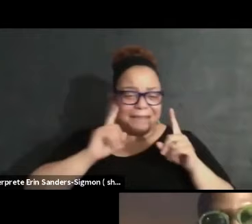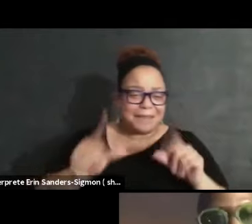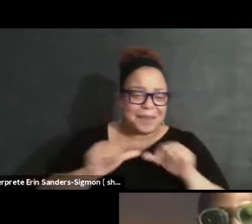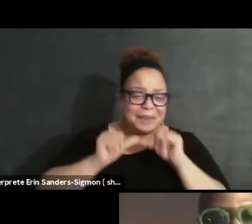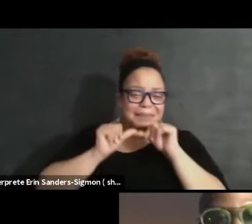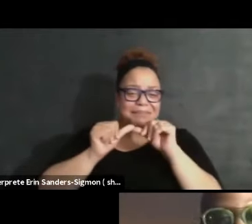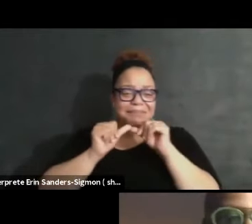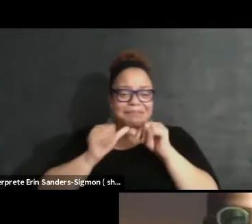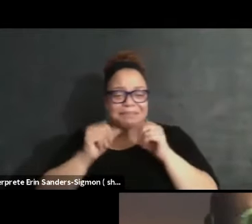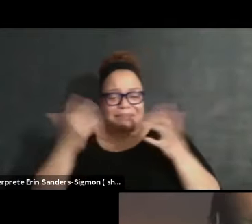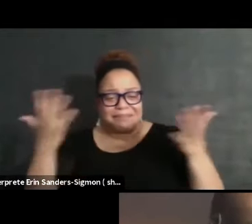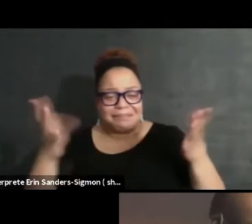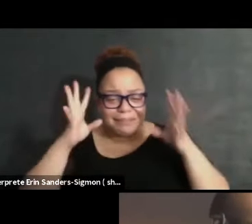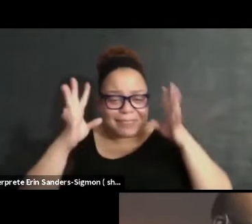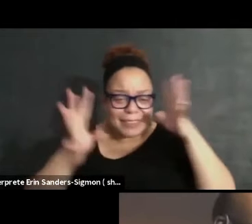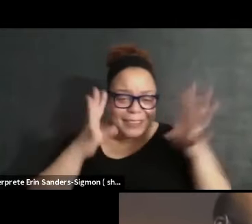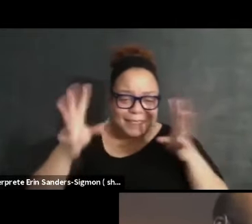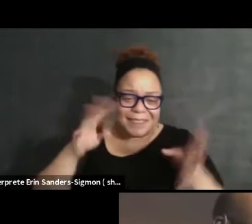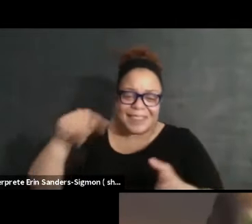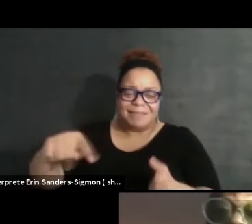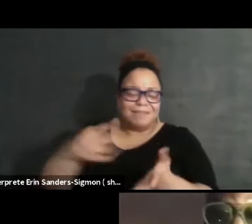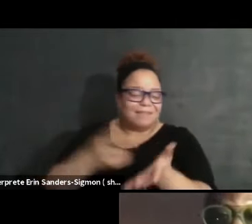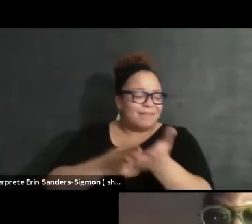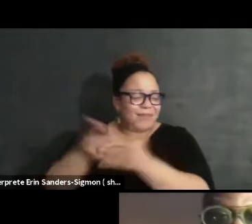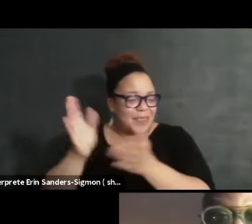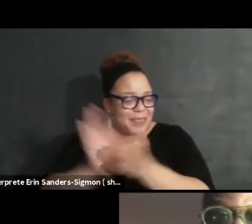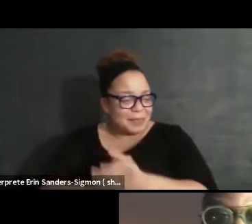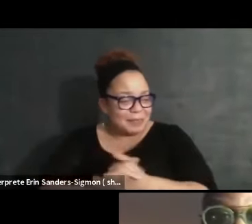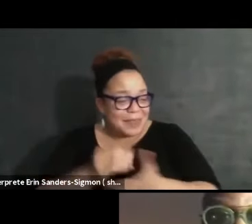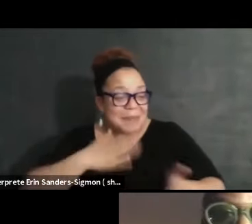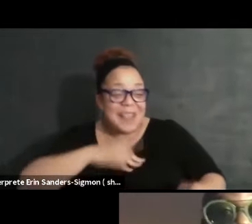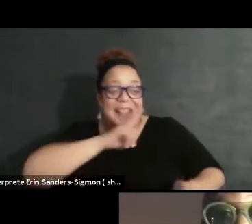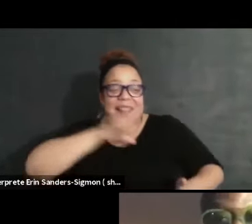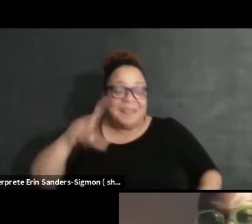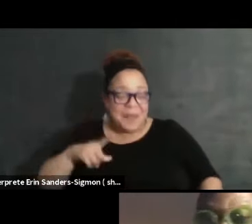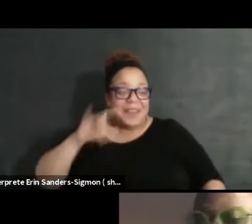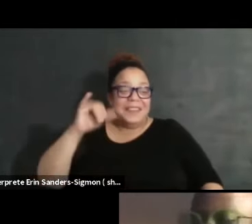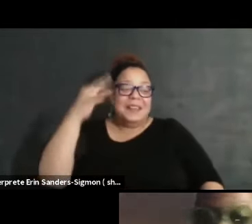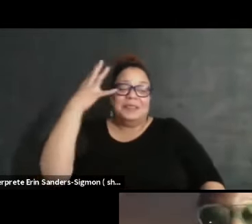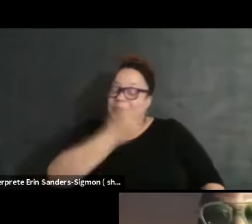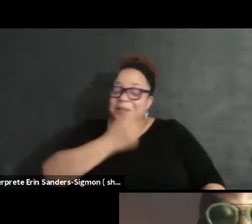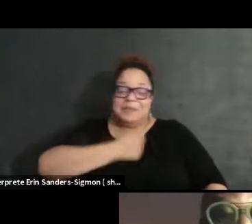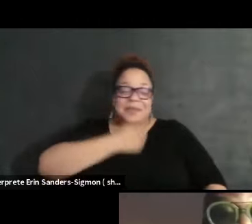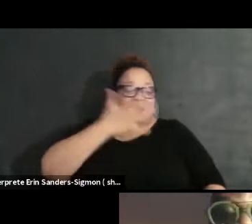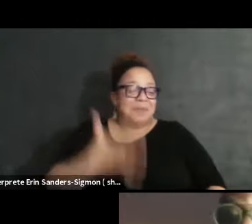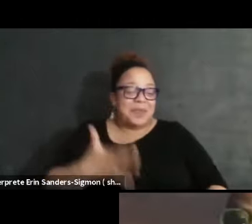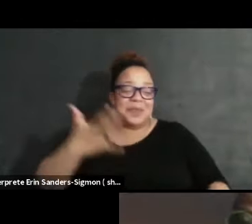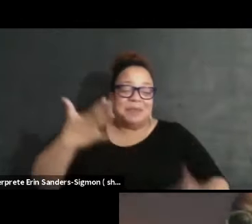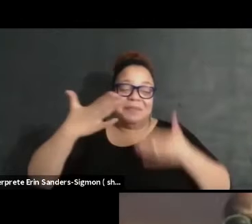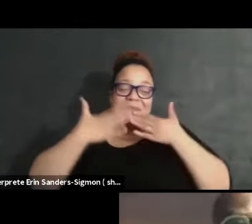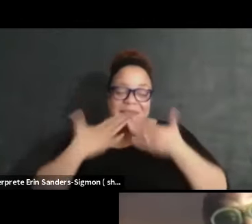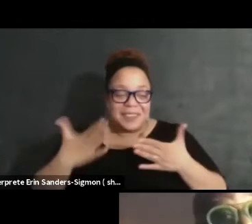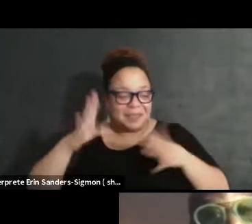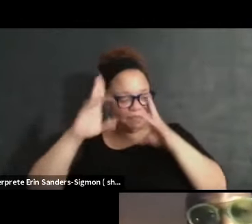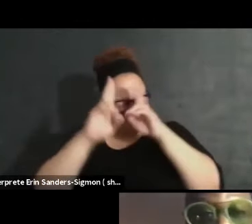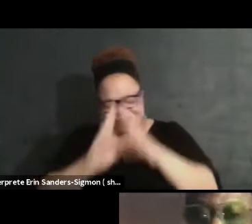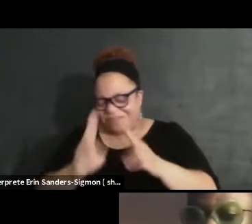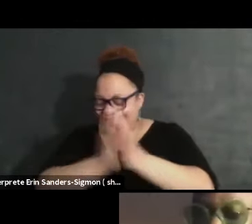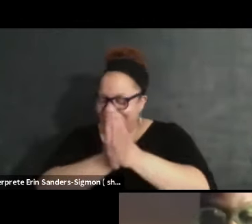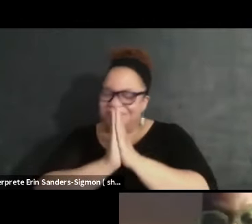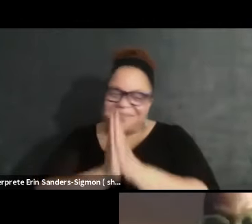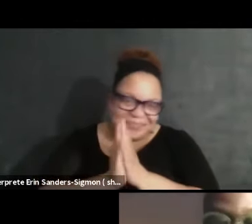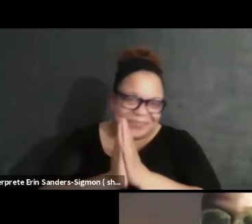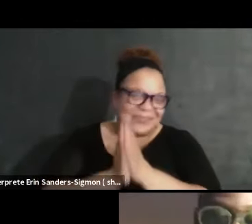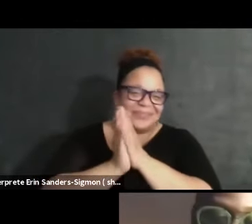beautiful poem. What an amazing tribute. So grateful. Listen, y'all, we're going to get into the second half of